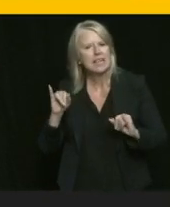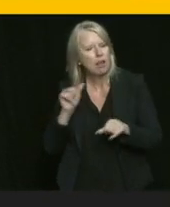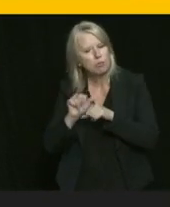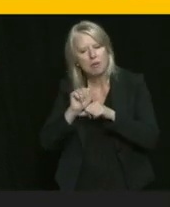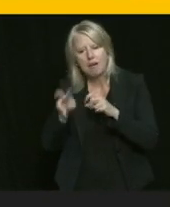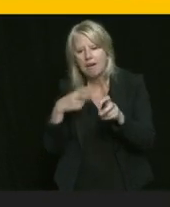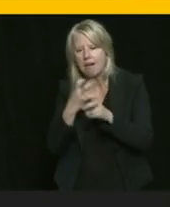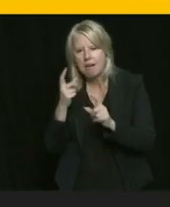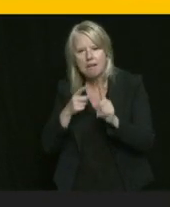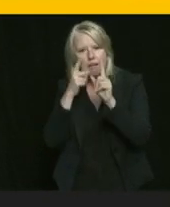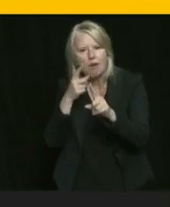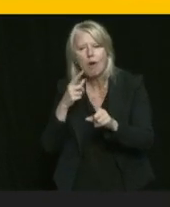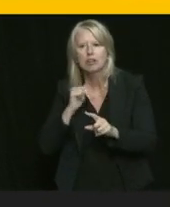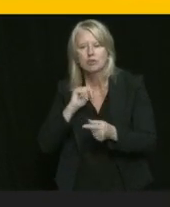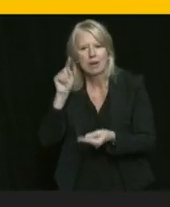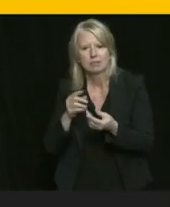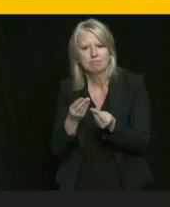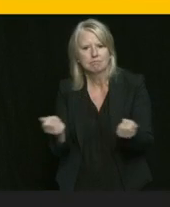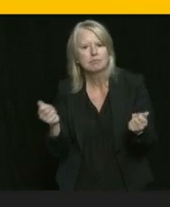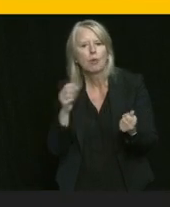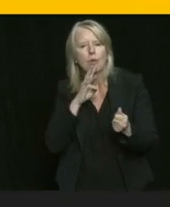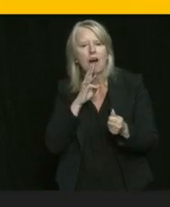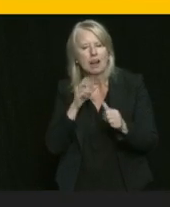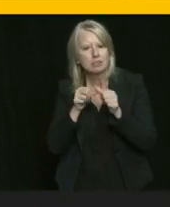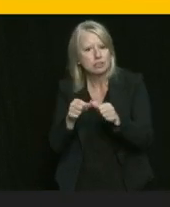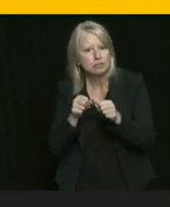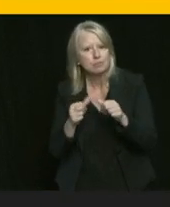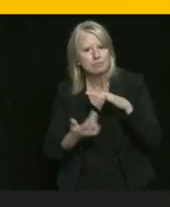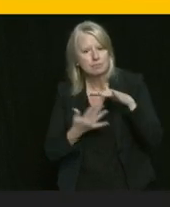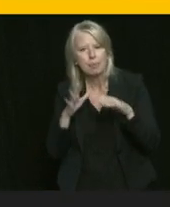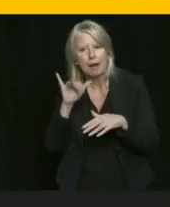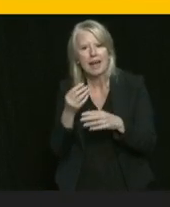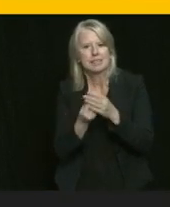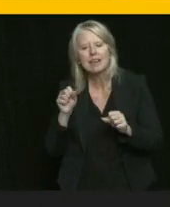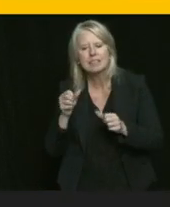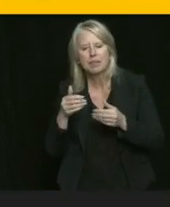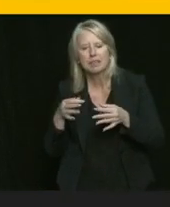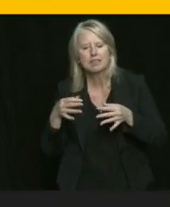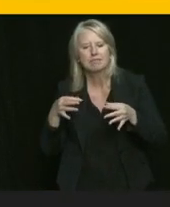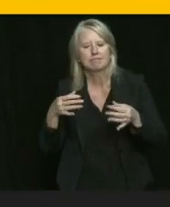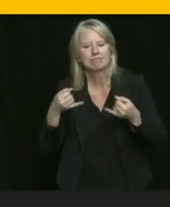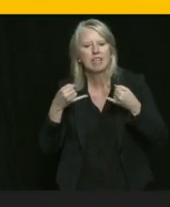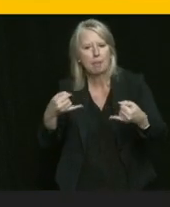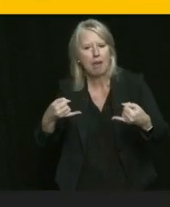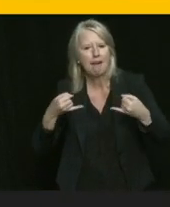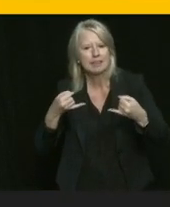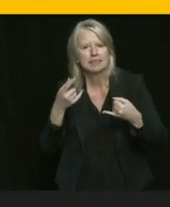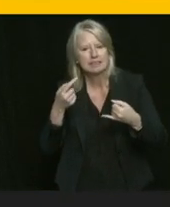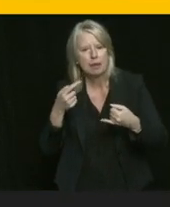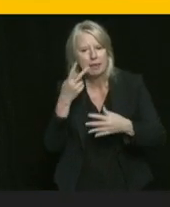lifting all long-term boil water advisories by the spring of 2021.